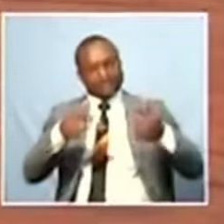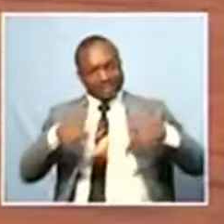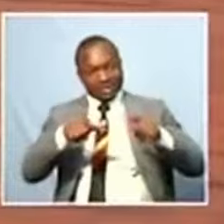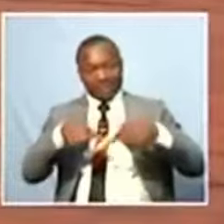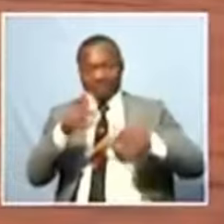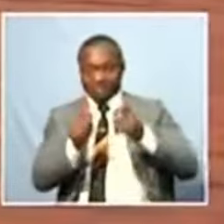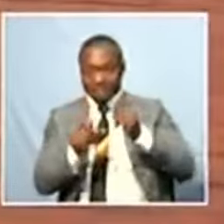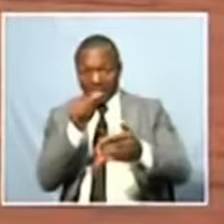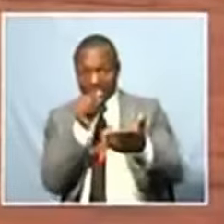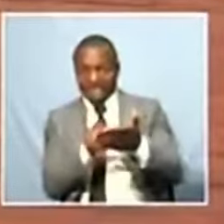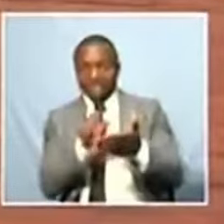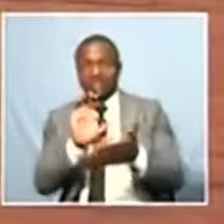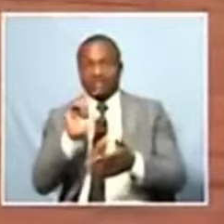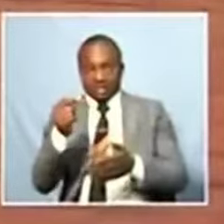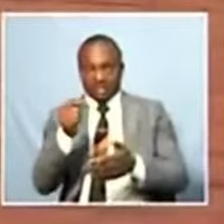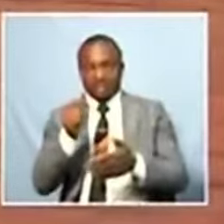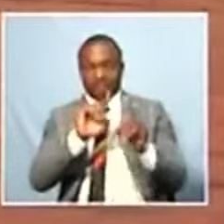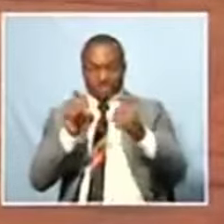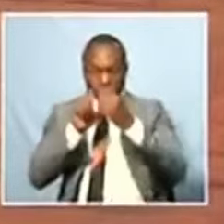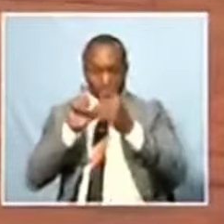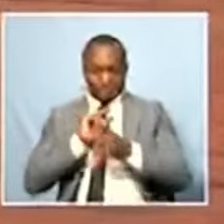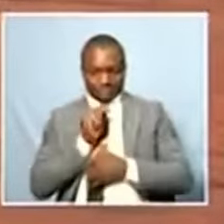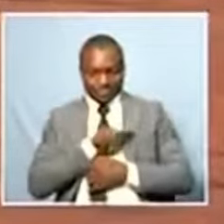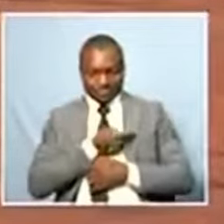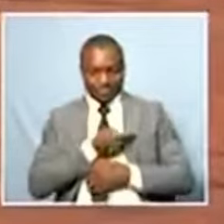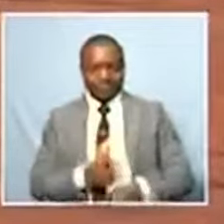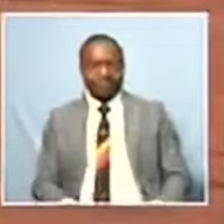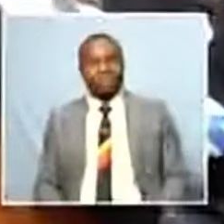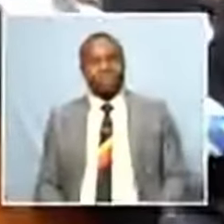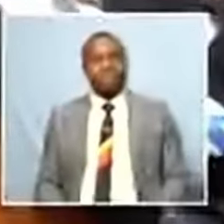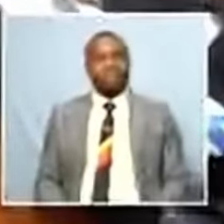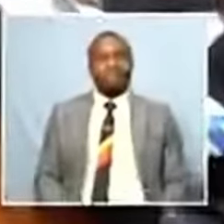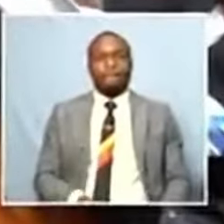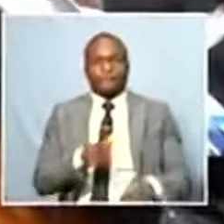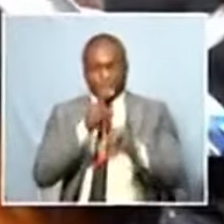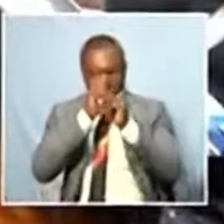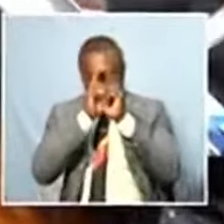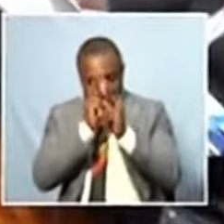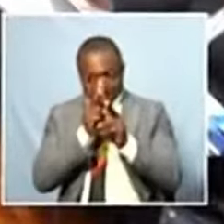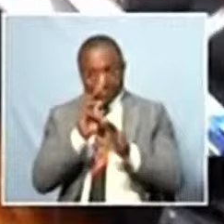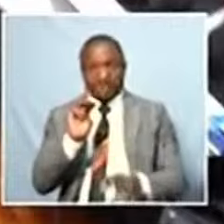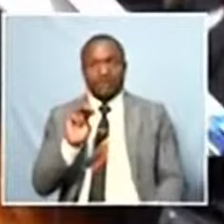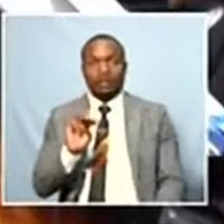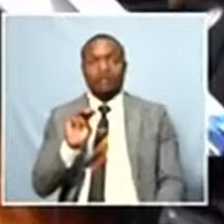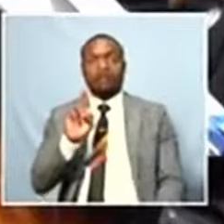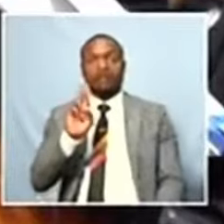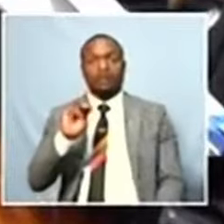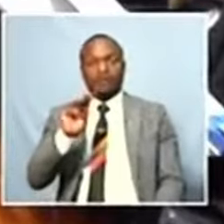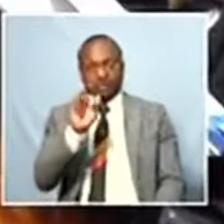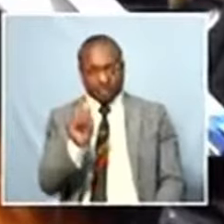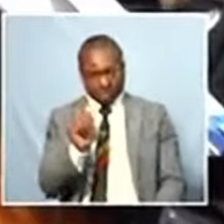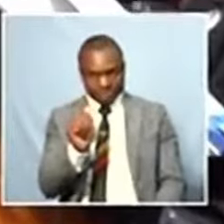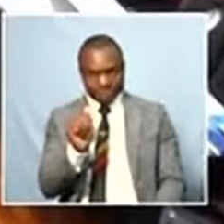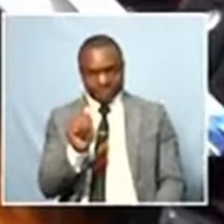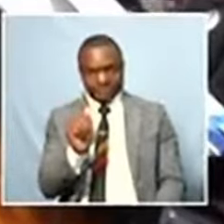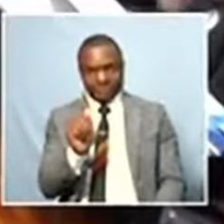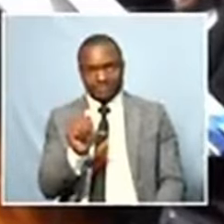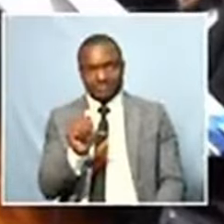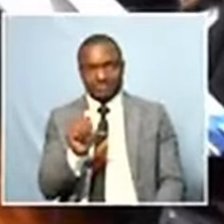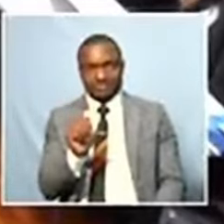This CG is going to affect us. Okay. Honorable Mumba, then Honorable Smush in that order as we wind down.